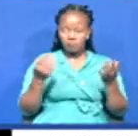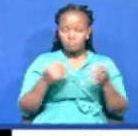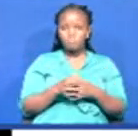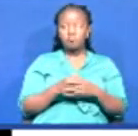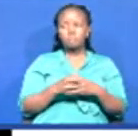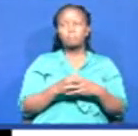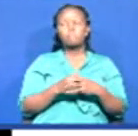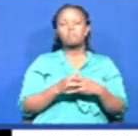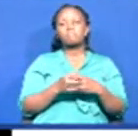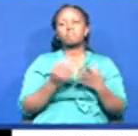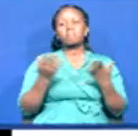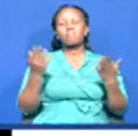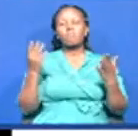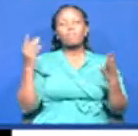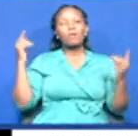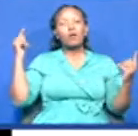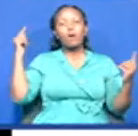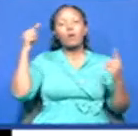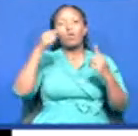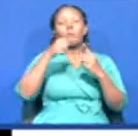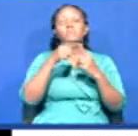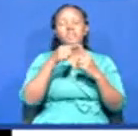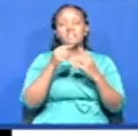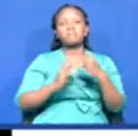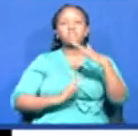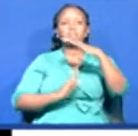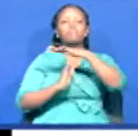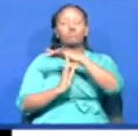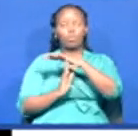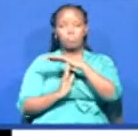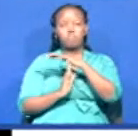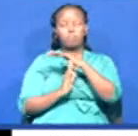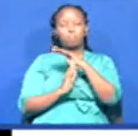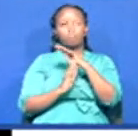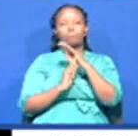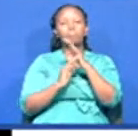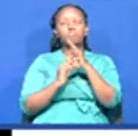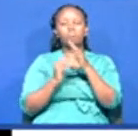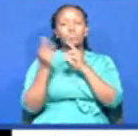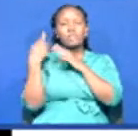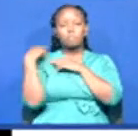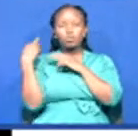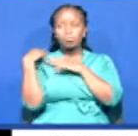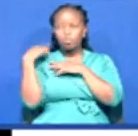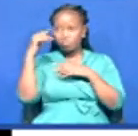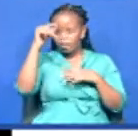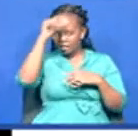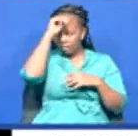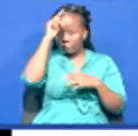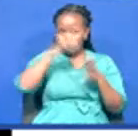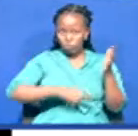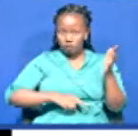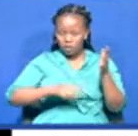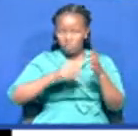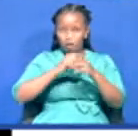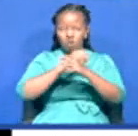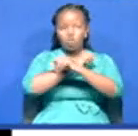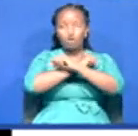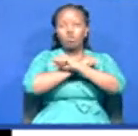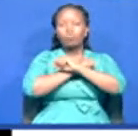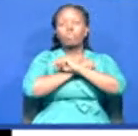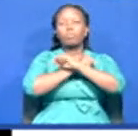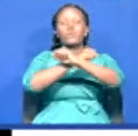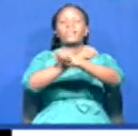primary objective and the main function of government is to protect